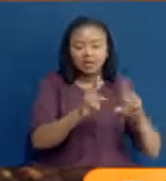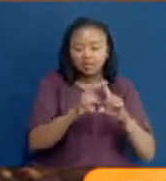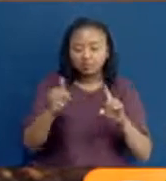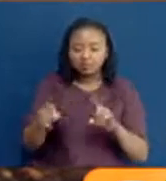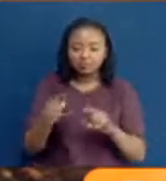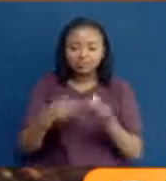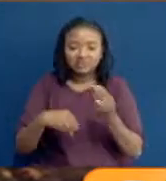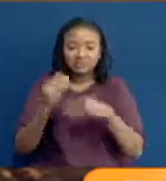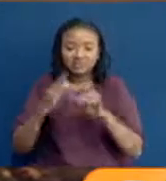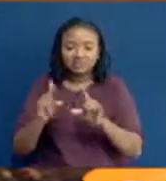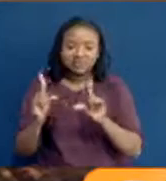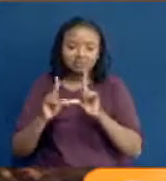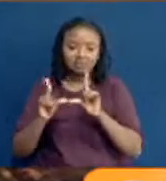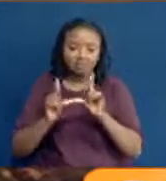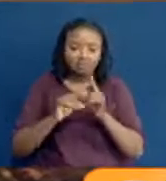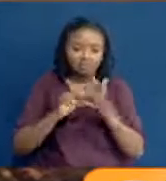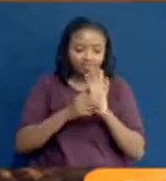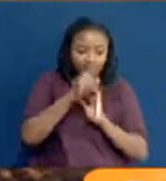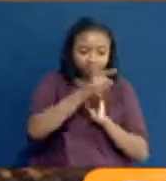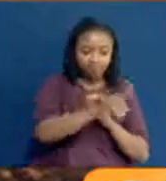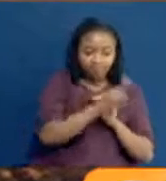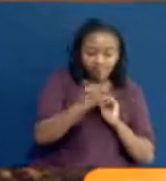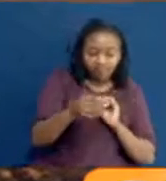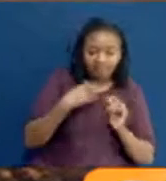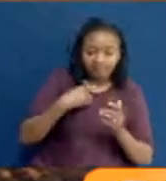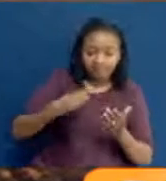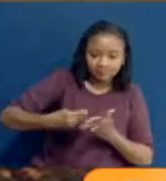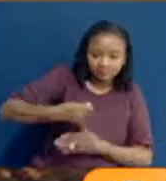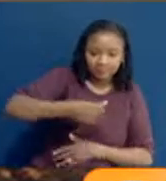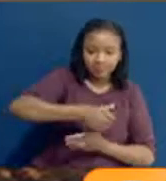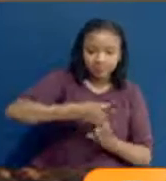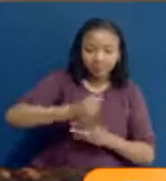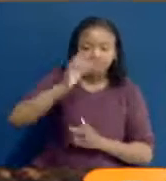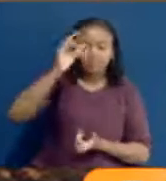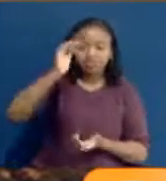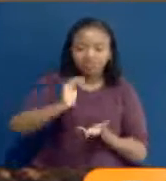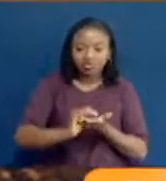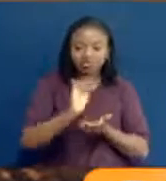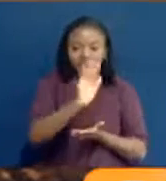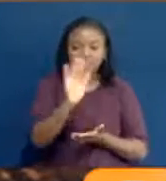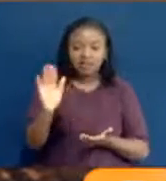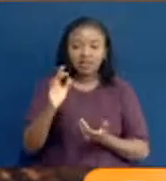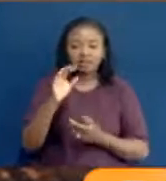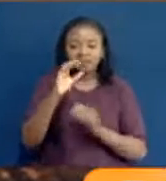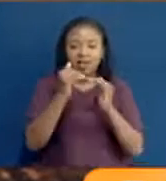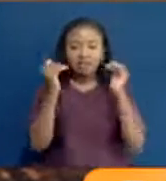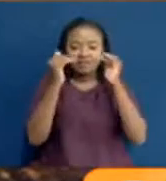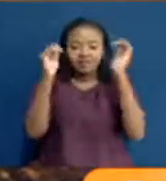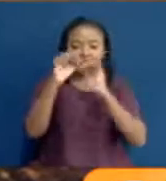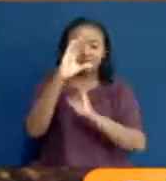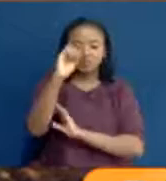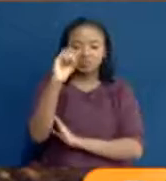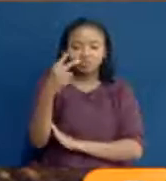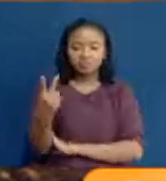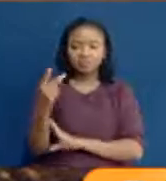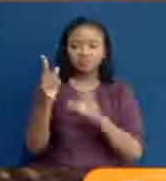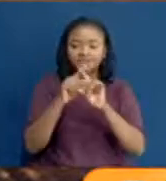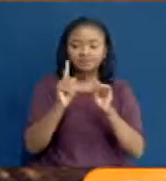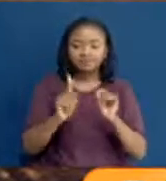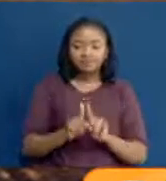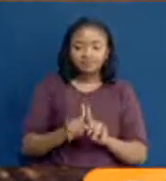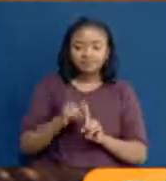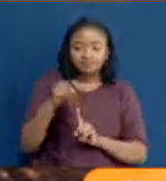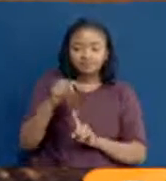climate action by buying carbon credit offset to reduce their emissions next to their decarbonization. All right. The seller would be